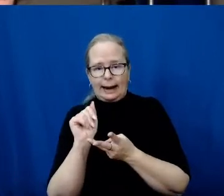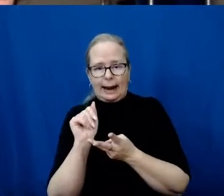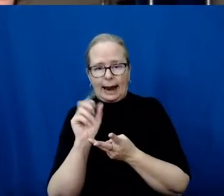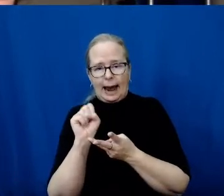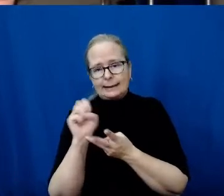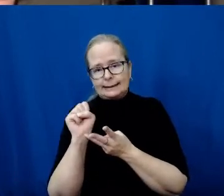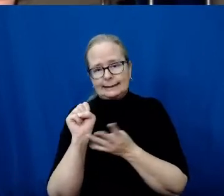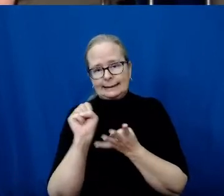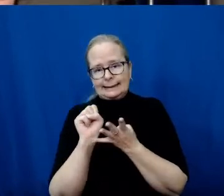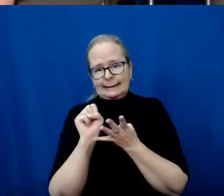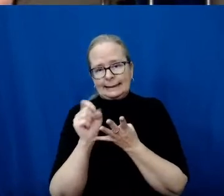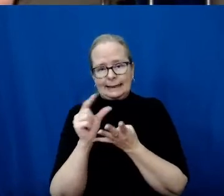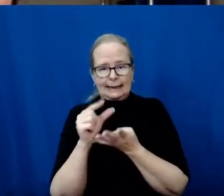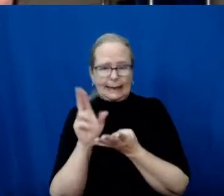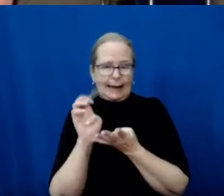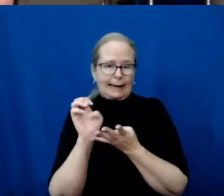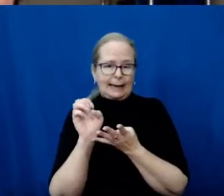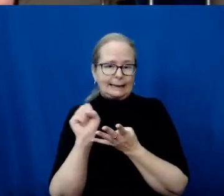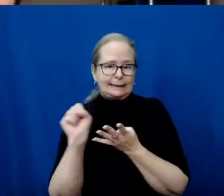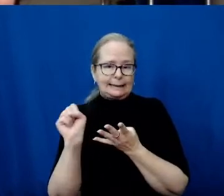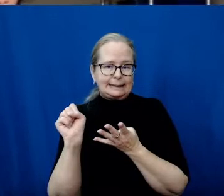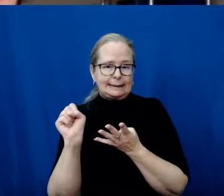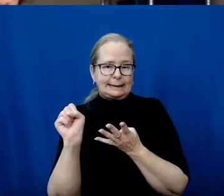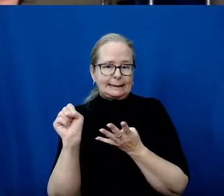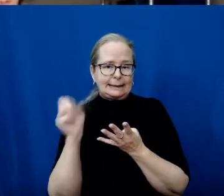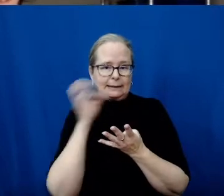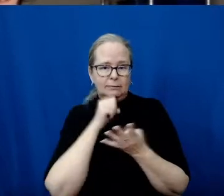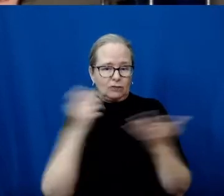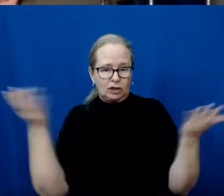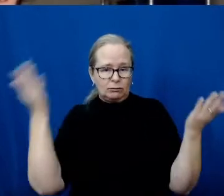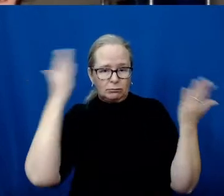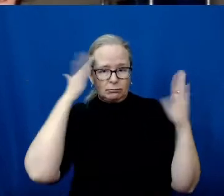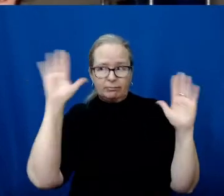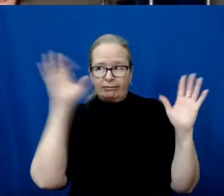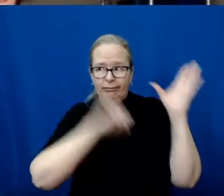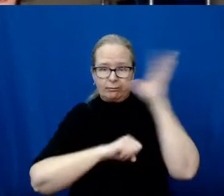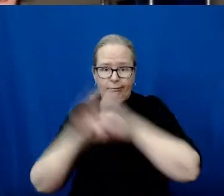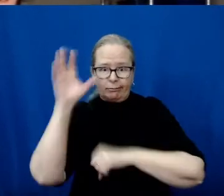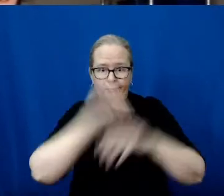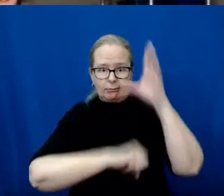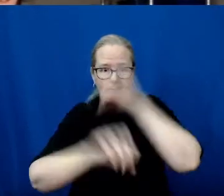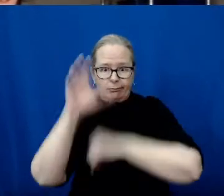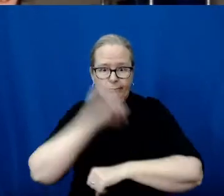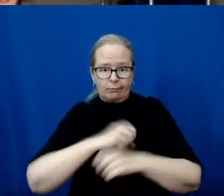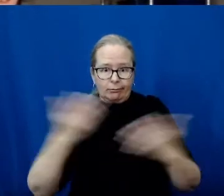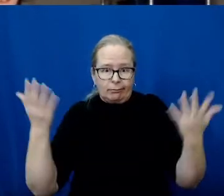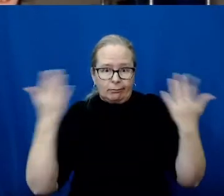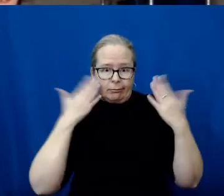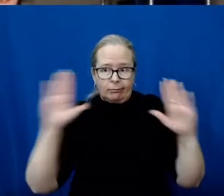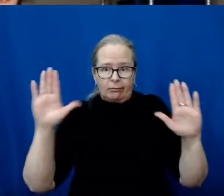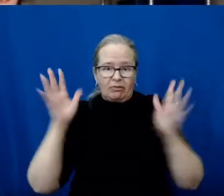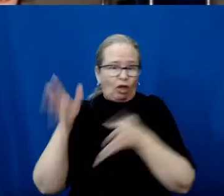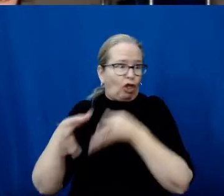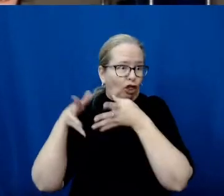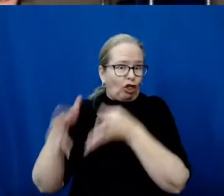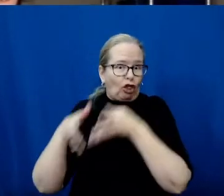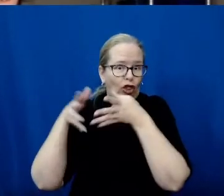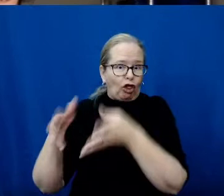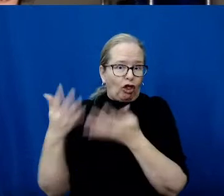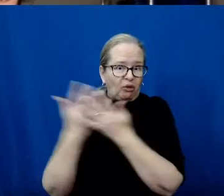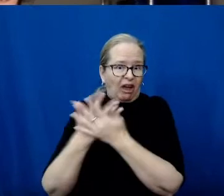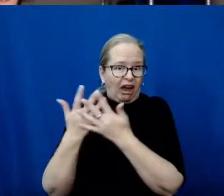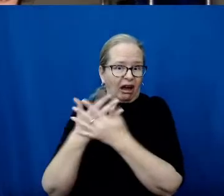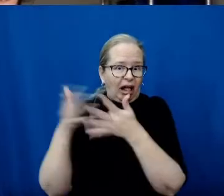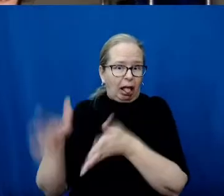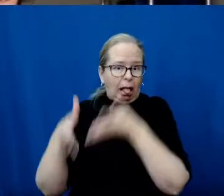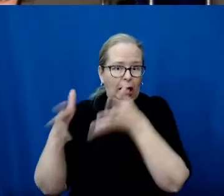MERV 15 or a HEPA. And pulling them out and putting a MERV 13 is actually probably the furnace is probably going